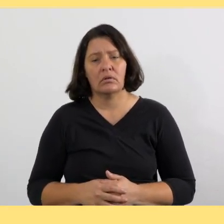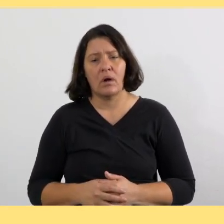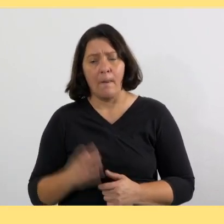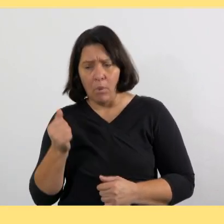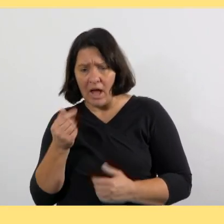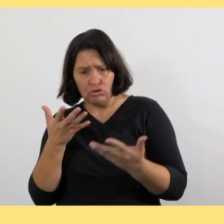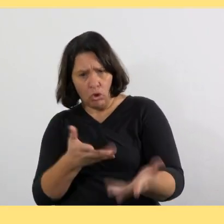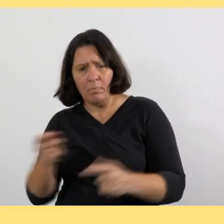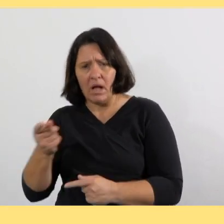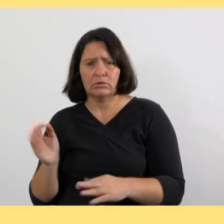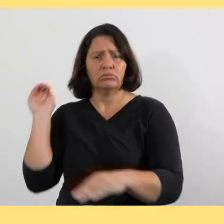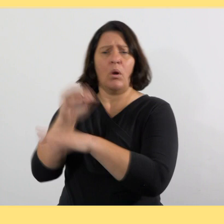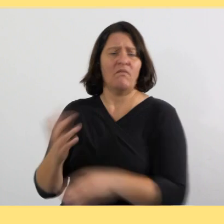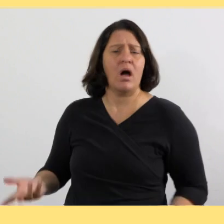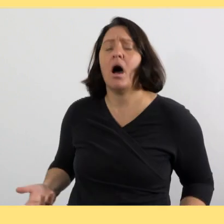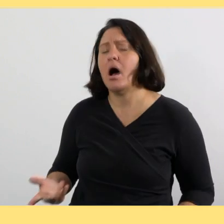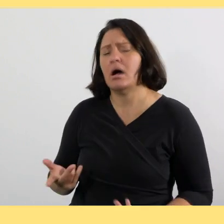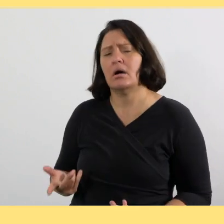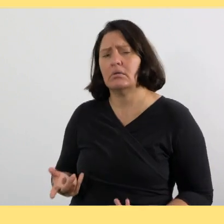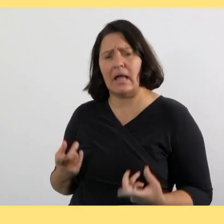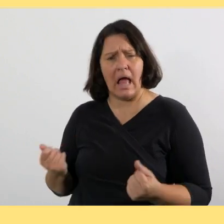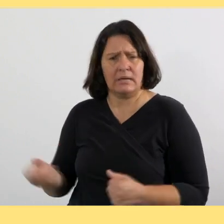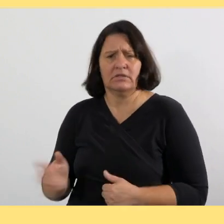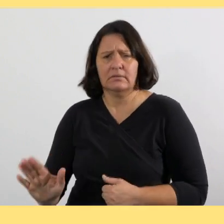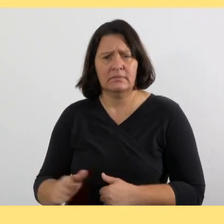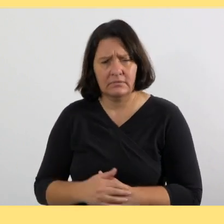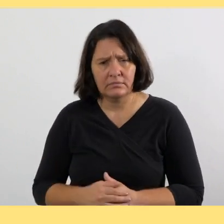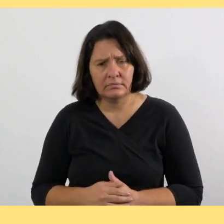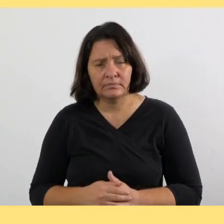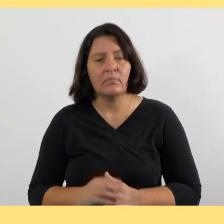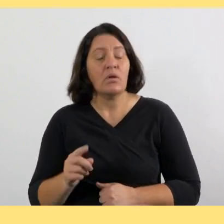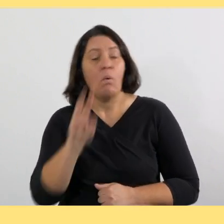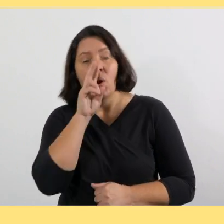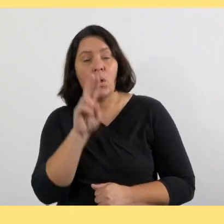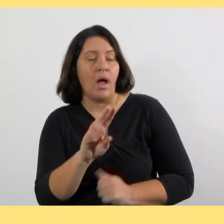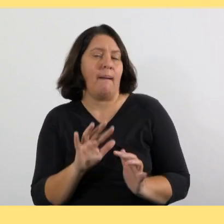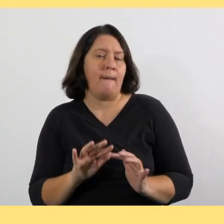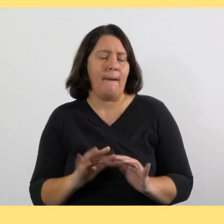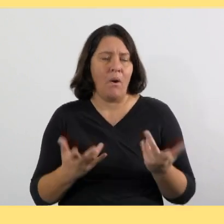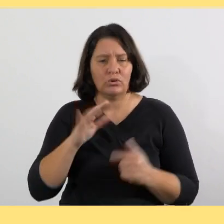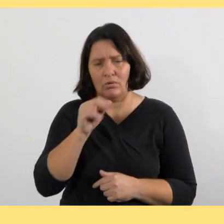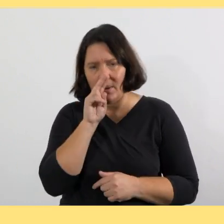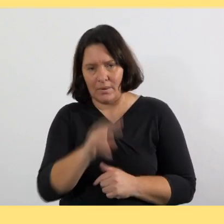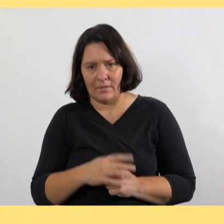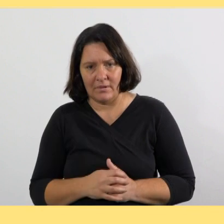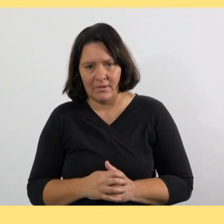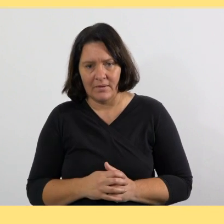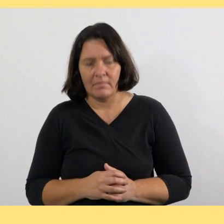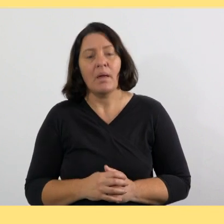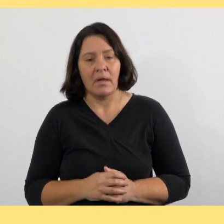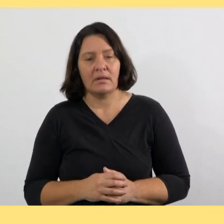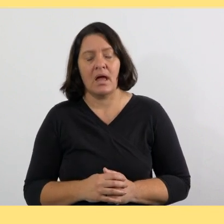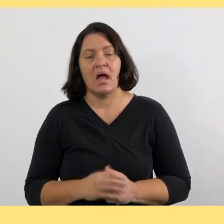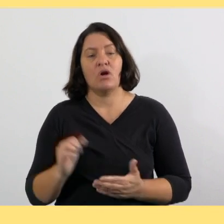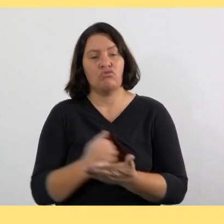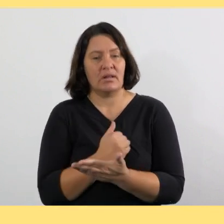what they were supposed to charge us. We will now look at how does this journal look like. This is